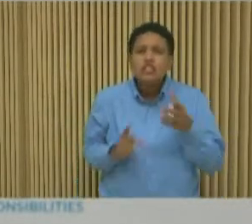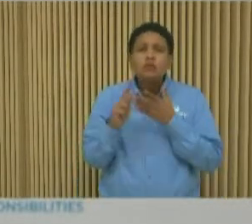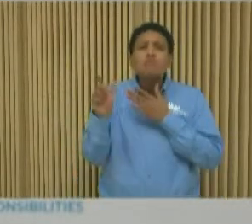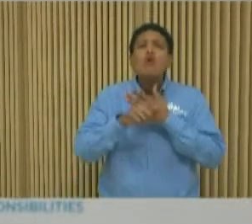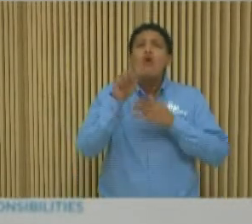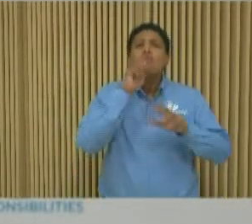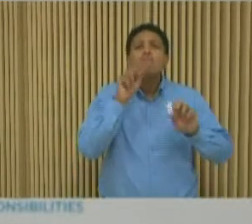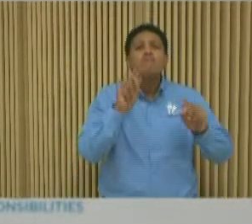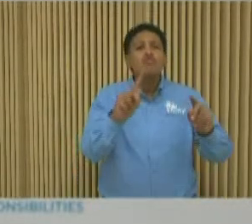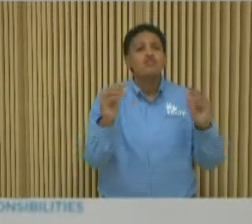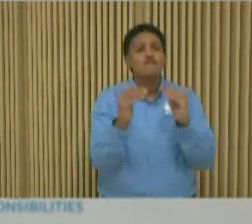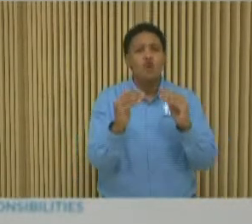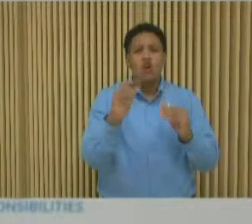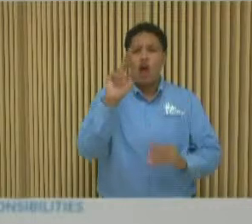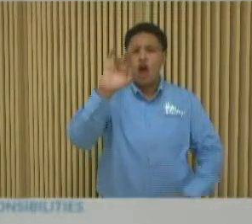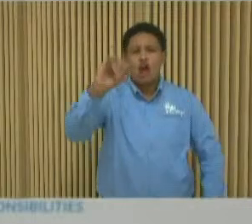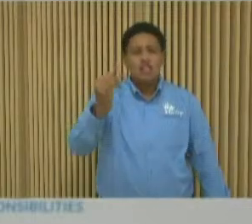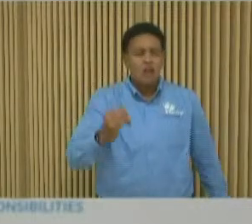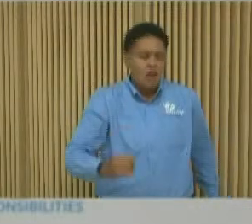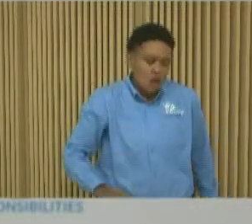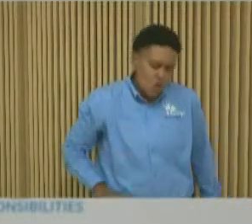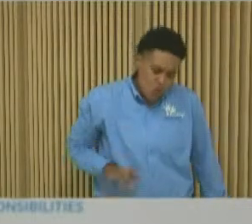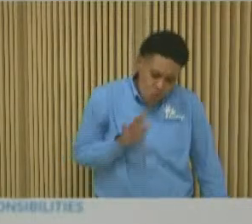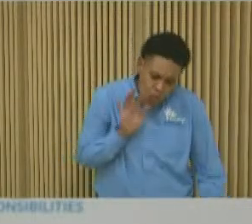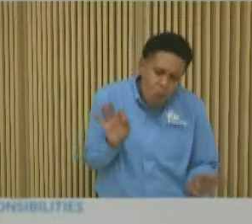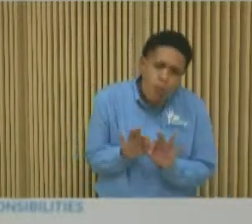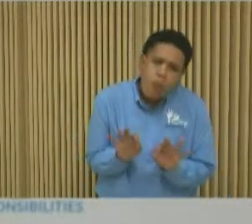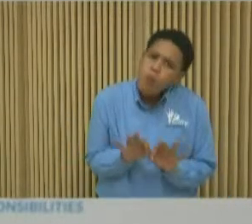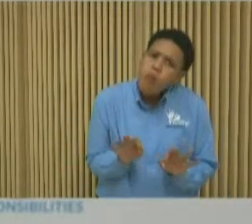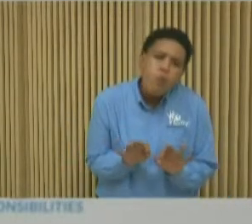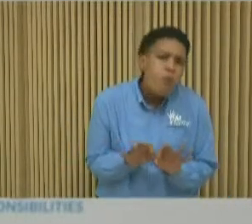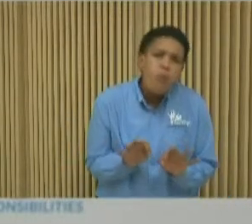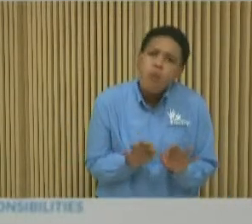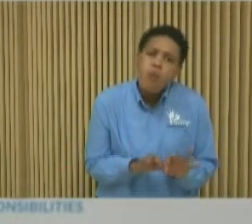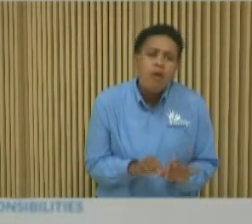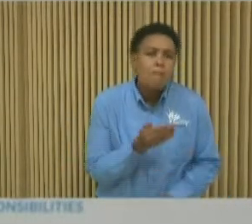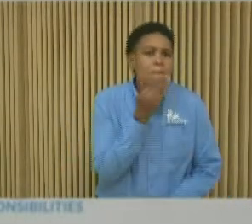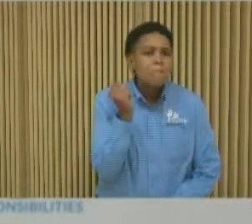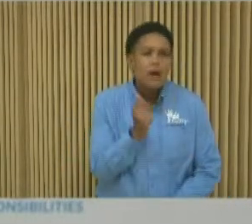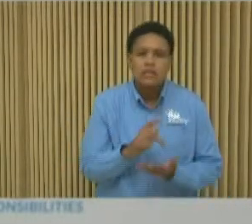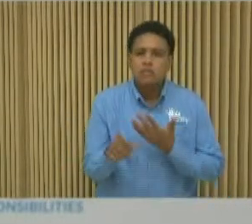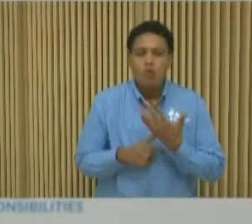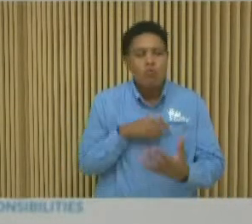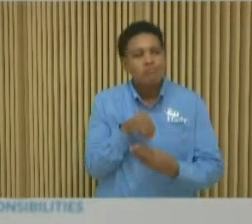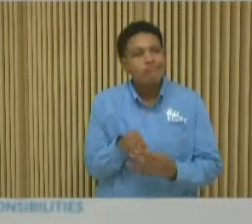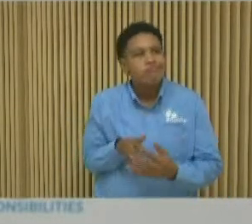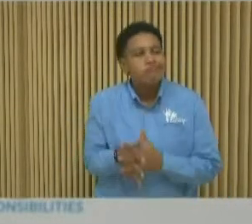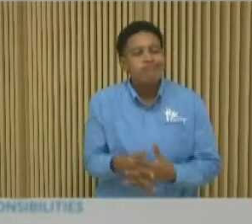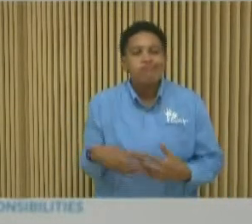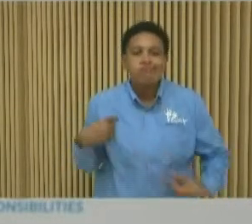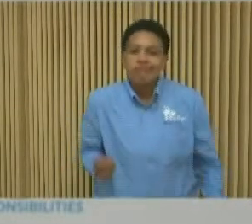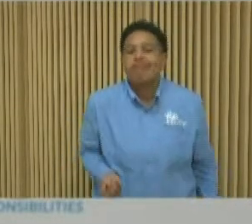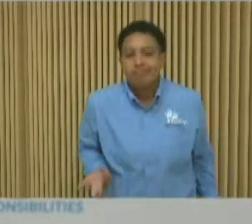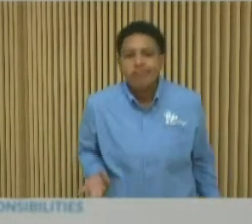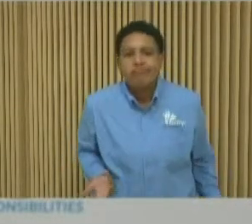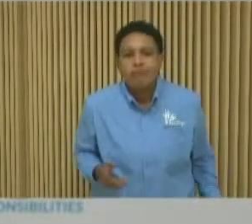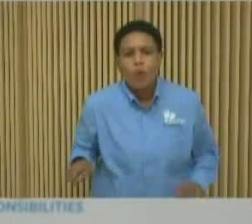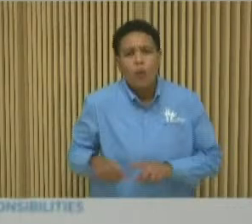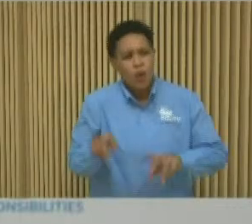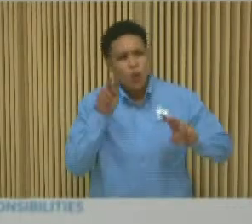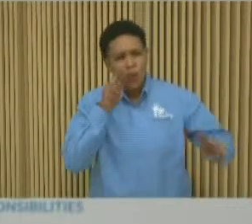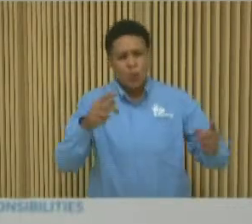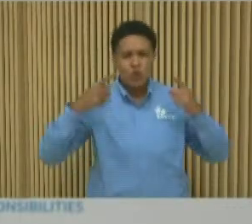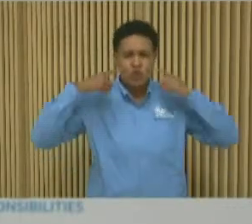restorative justice is the best program she has ever participated in. And when you look at the success